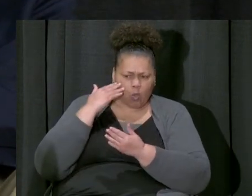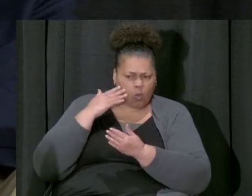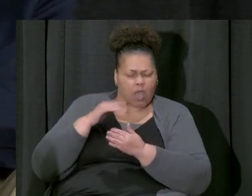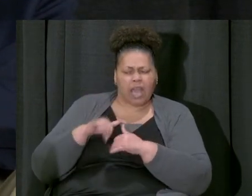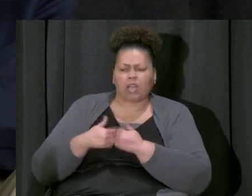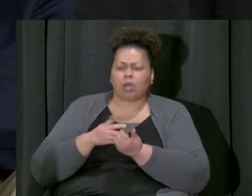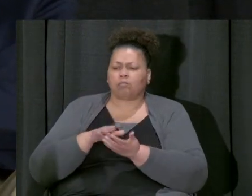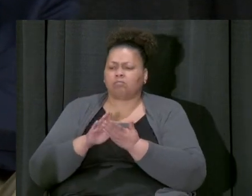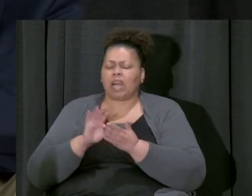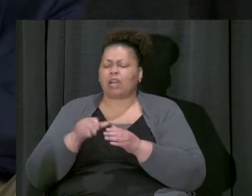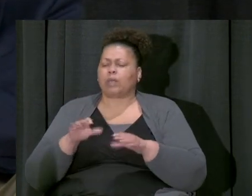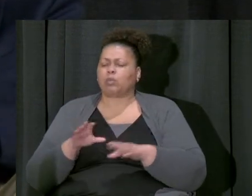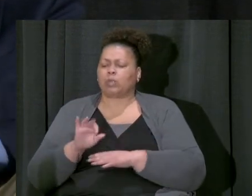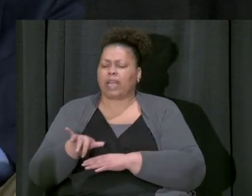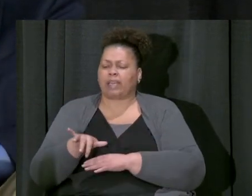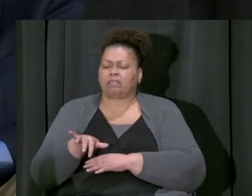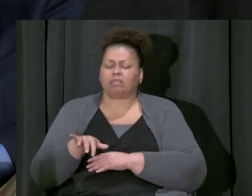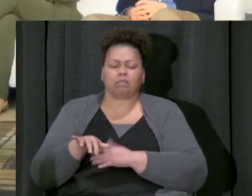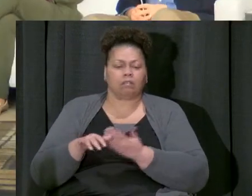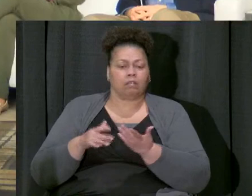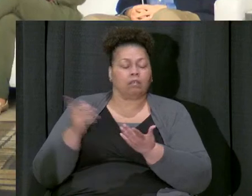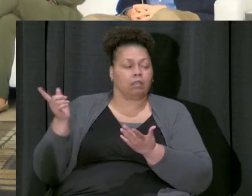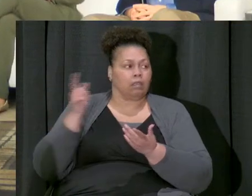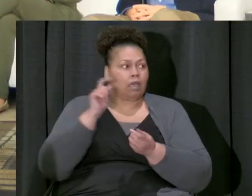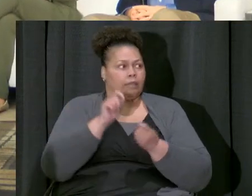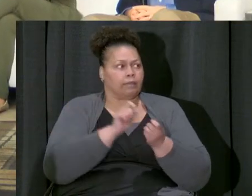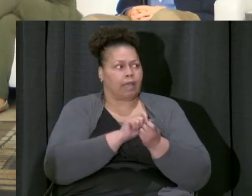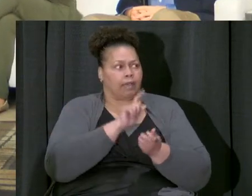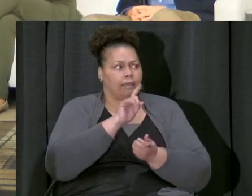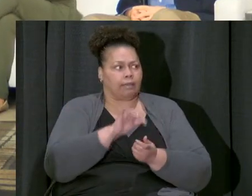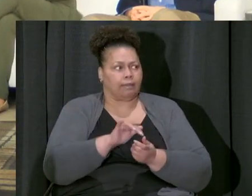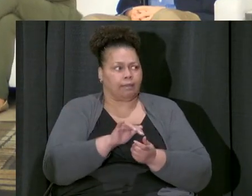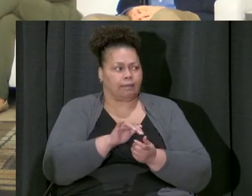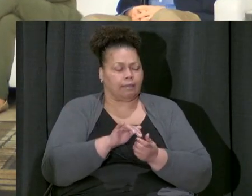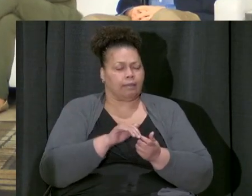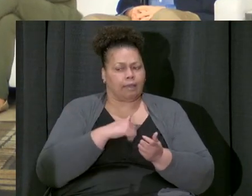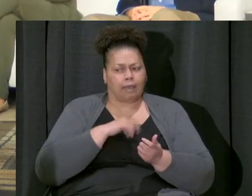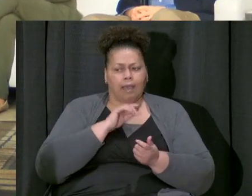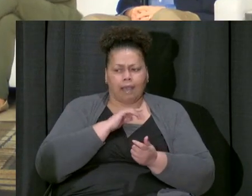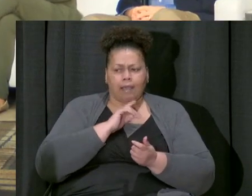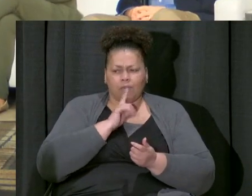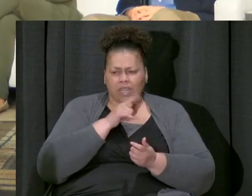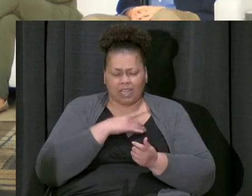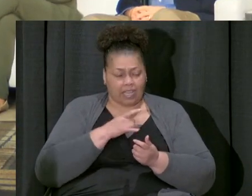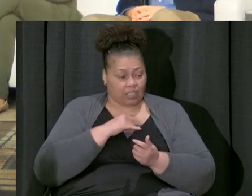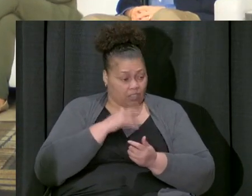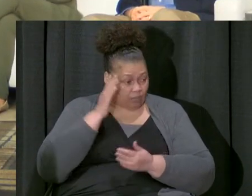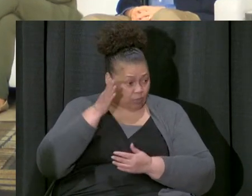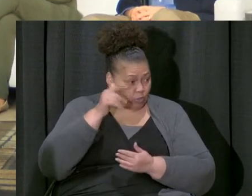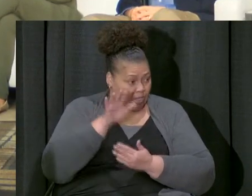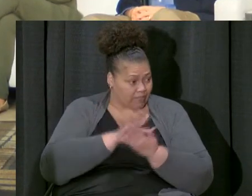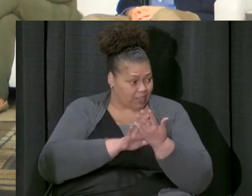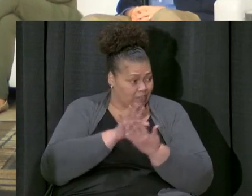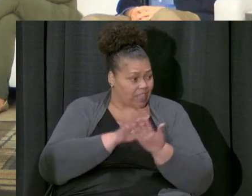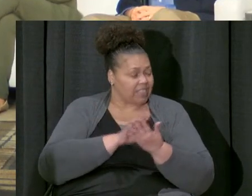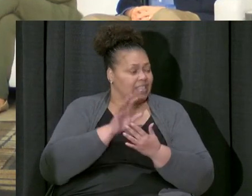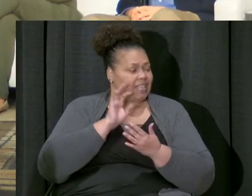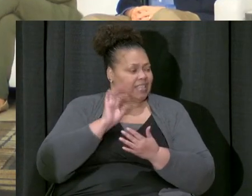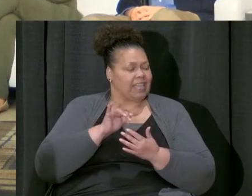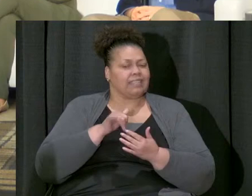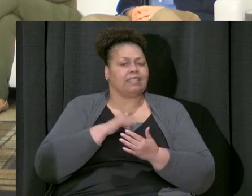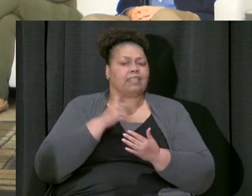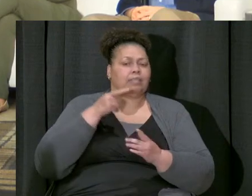how to try to do that? Yeah, exactly. And I really do like, so again, future of interfaces is all about here's where we want to